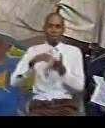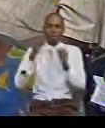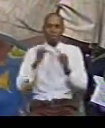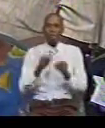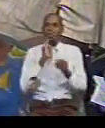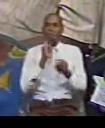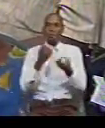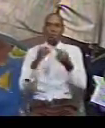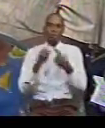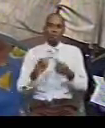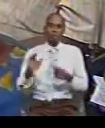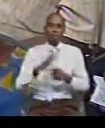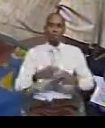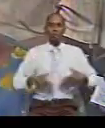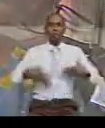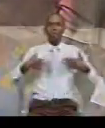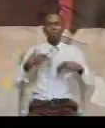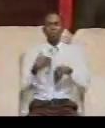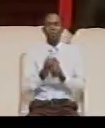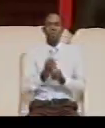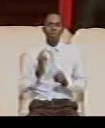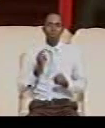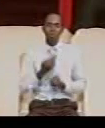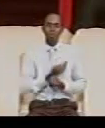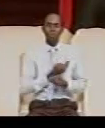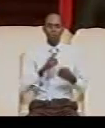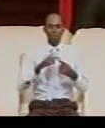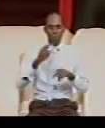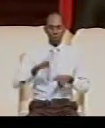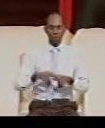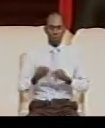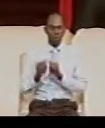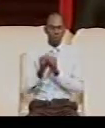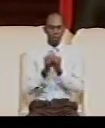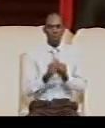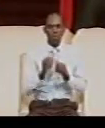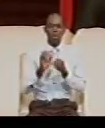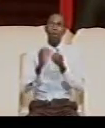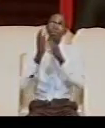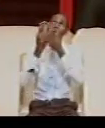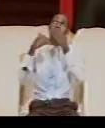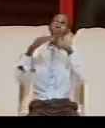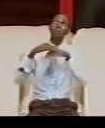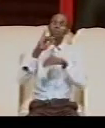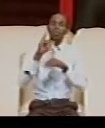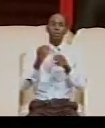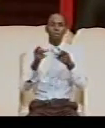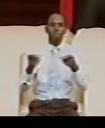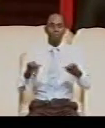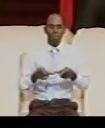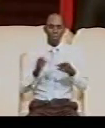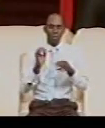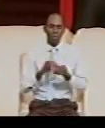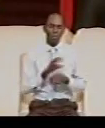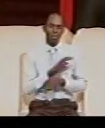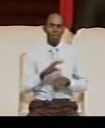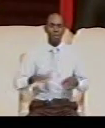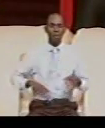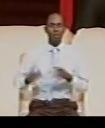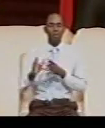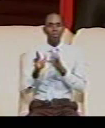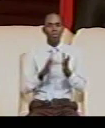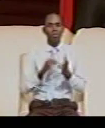life. And made us sit together in heavenly places in Christ Jesus, that in the ages to